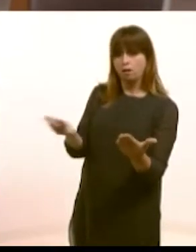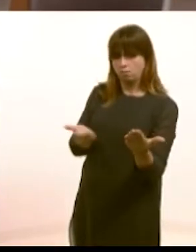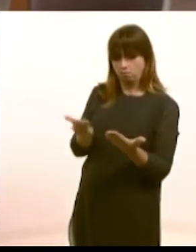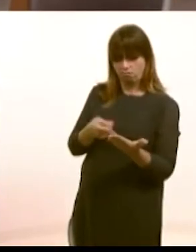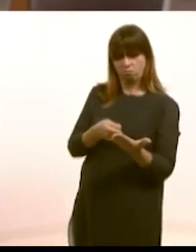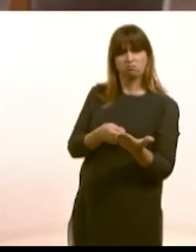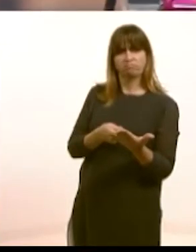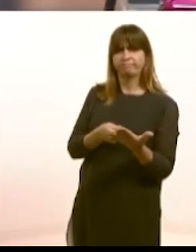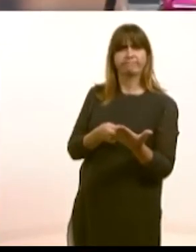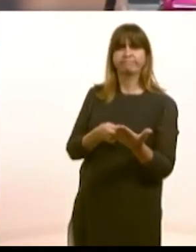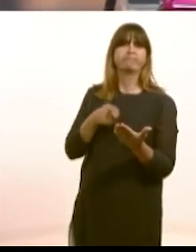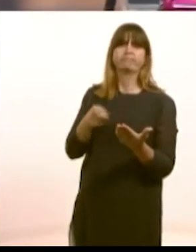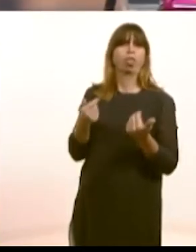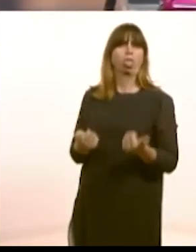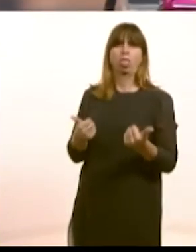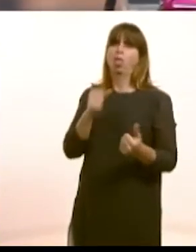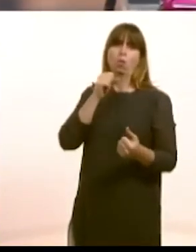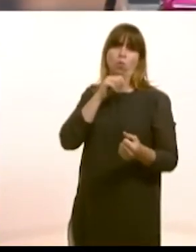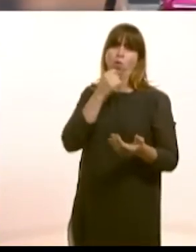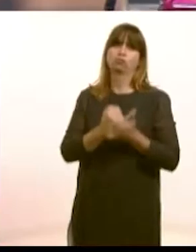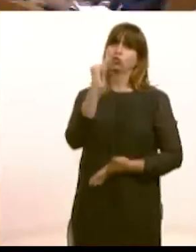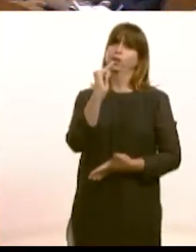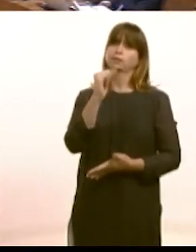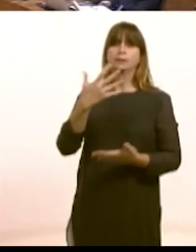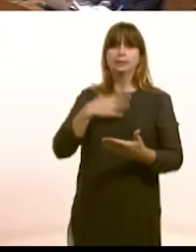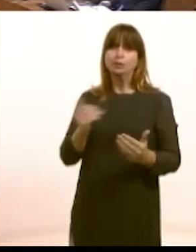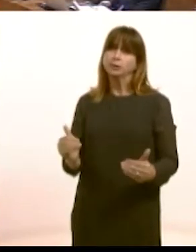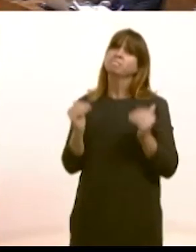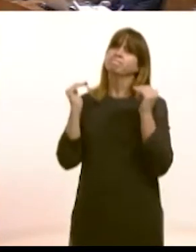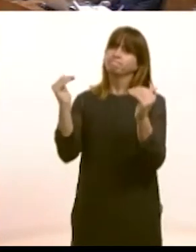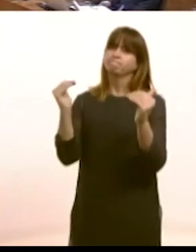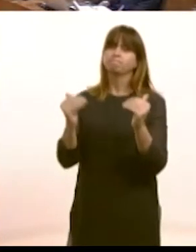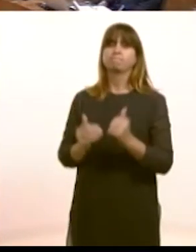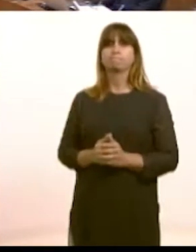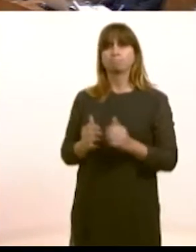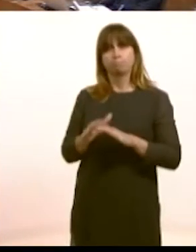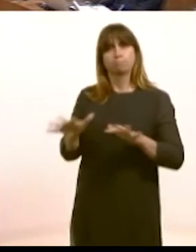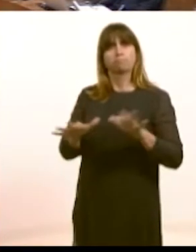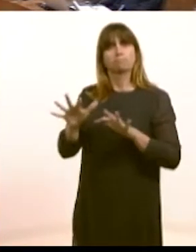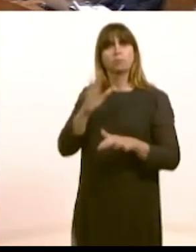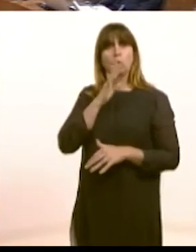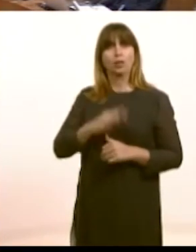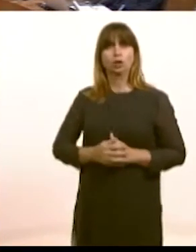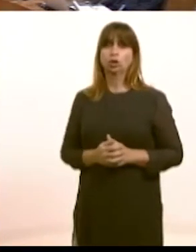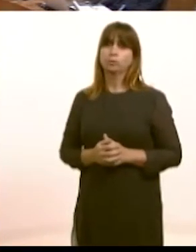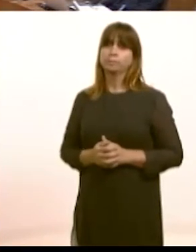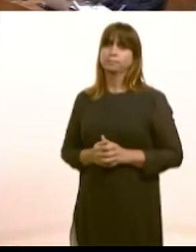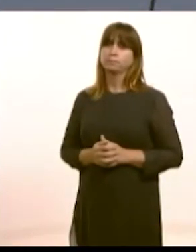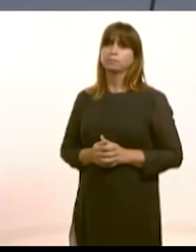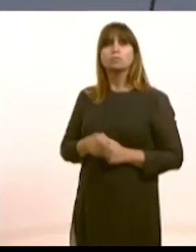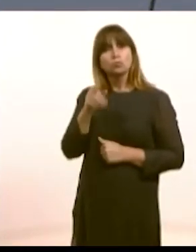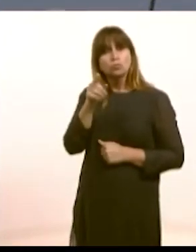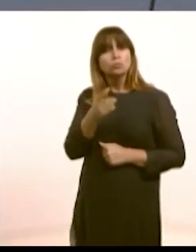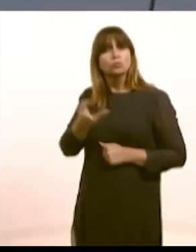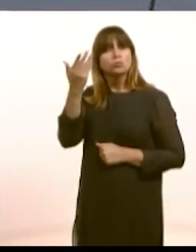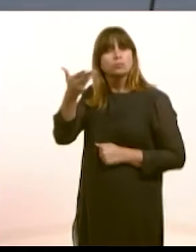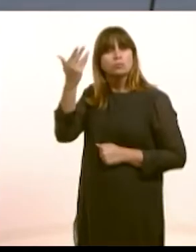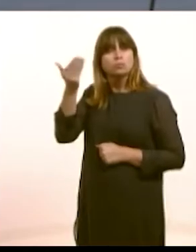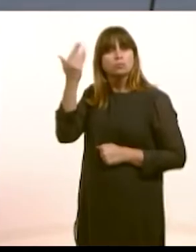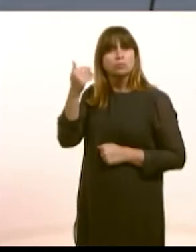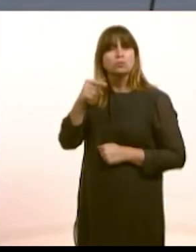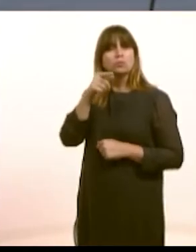isn't sufficiently ambitious. Paul Davies. Thank you, Presiding Officer. As you said in the past, First Minister, it's important that we